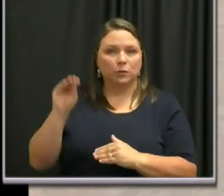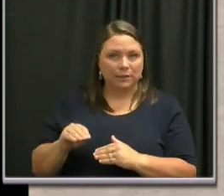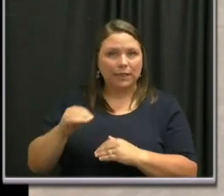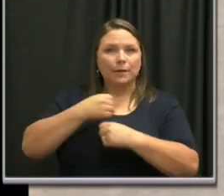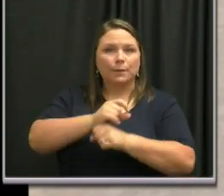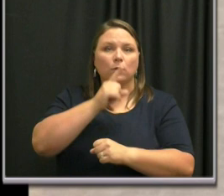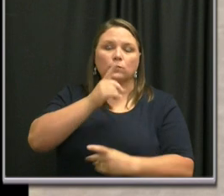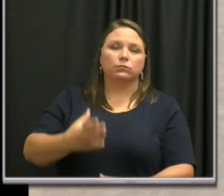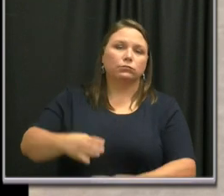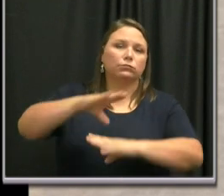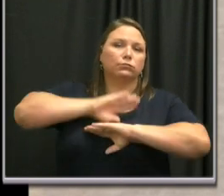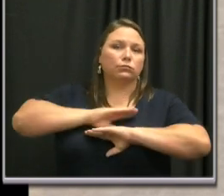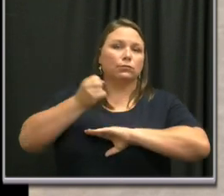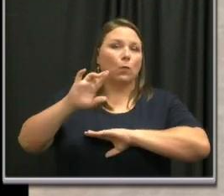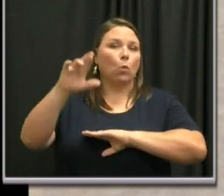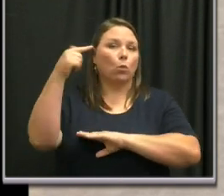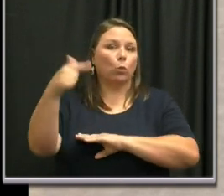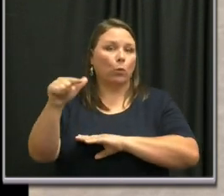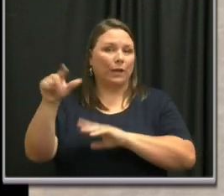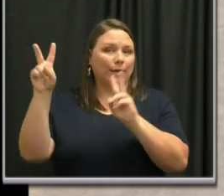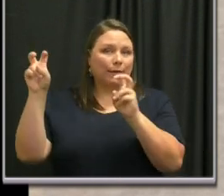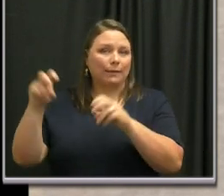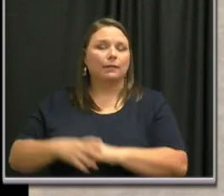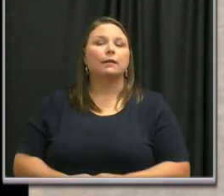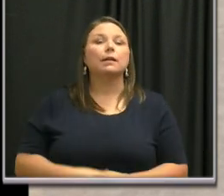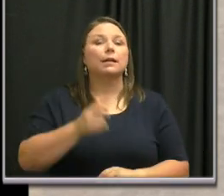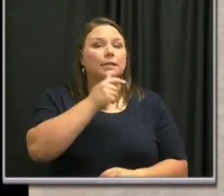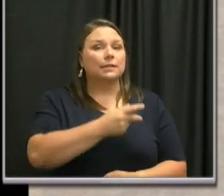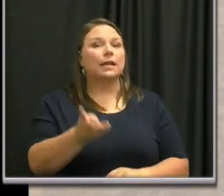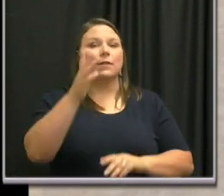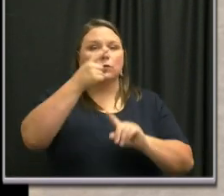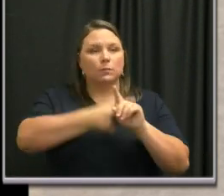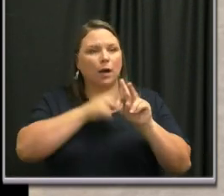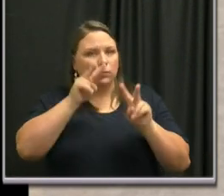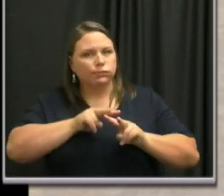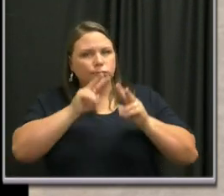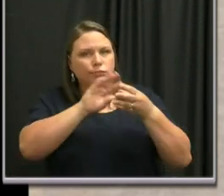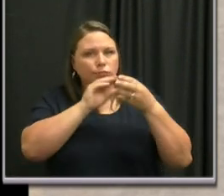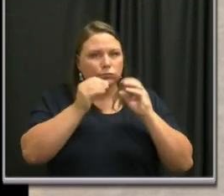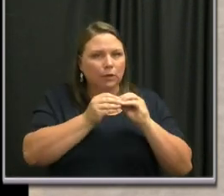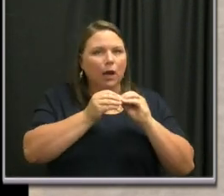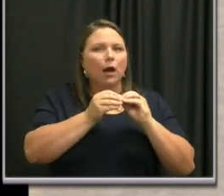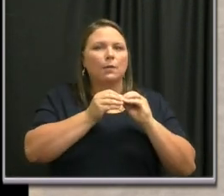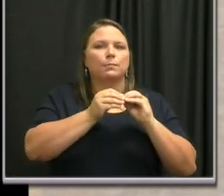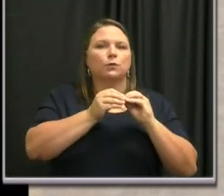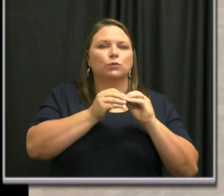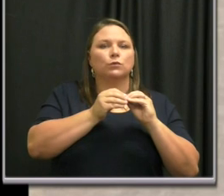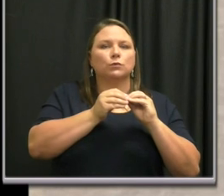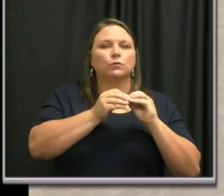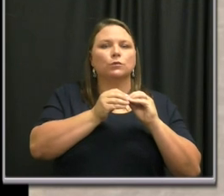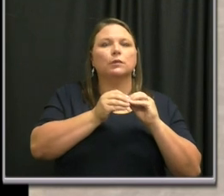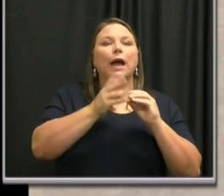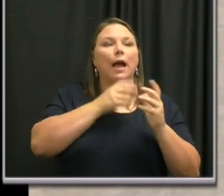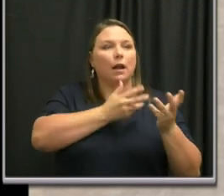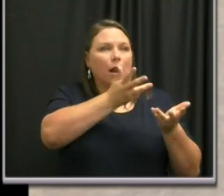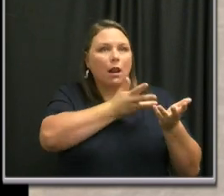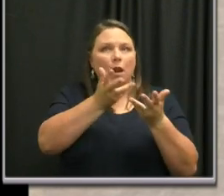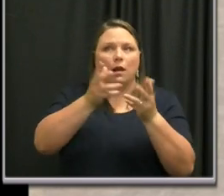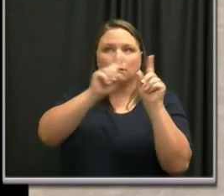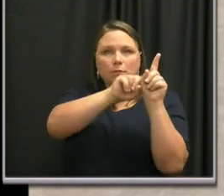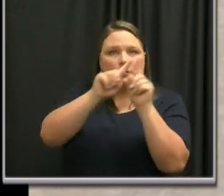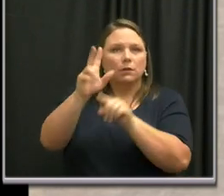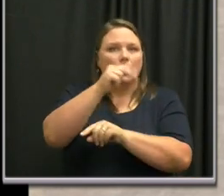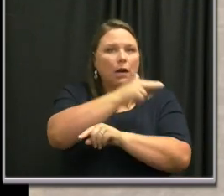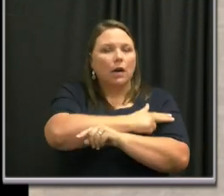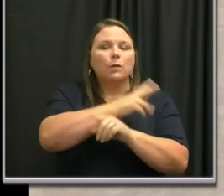be satisfactory or green. Now, after several months of monitoring these numbers, as well as consulting with our hospital system, it's become